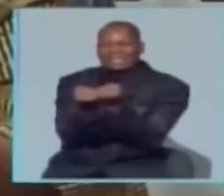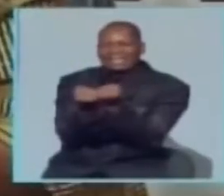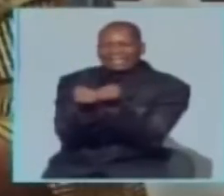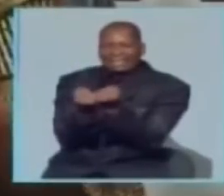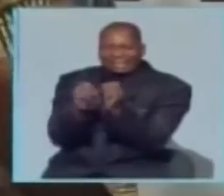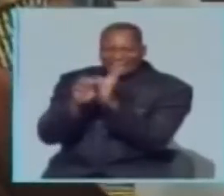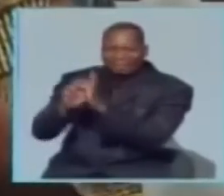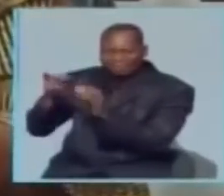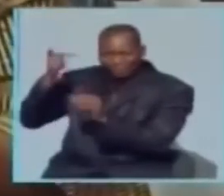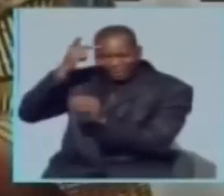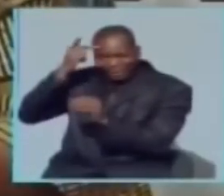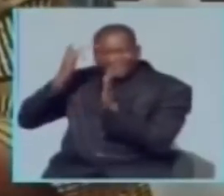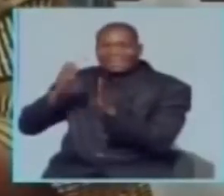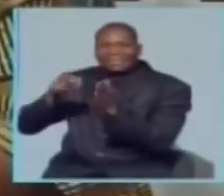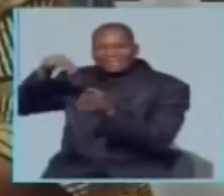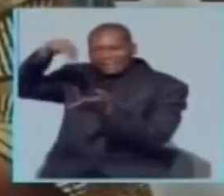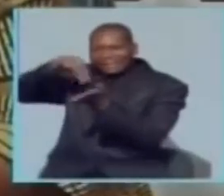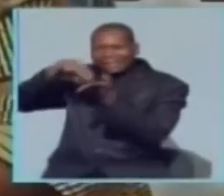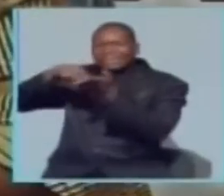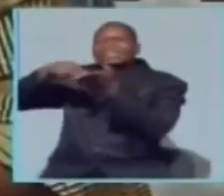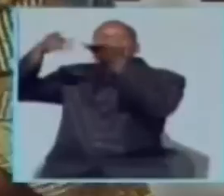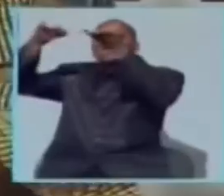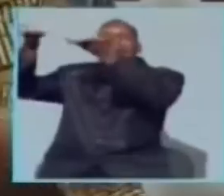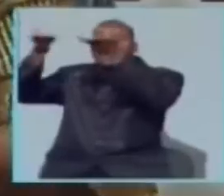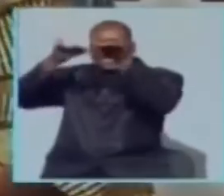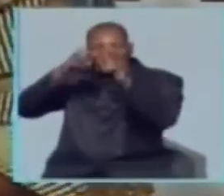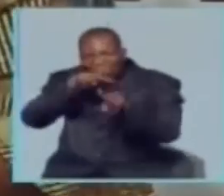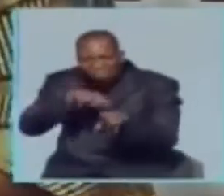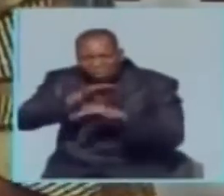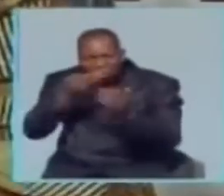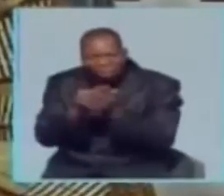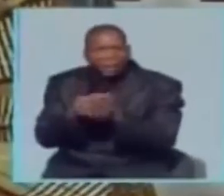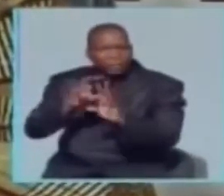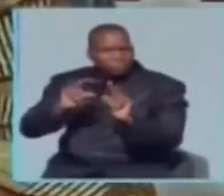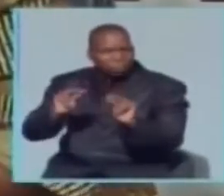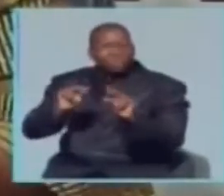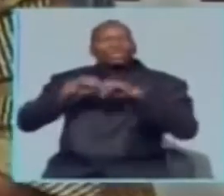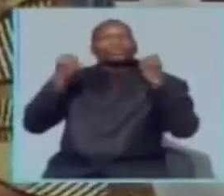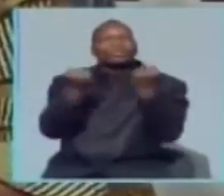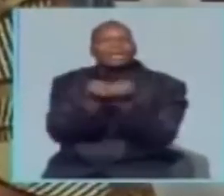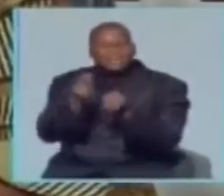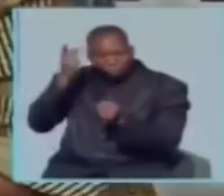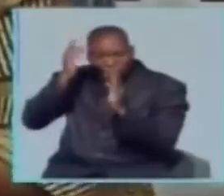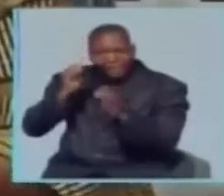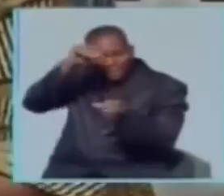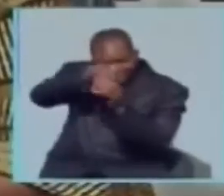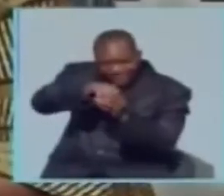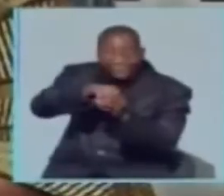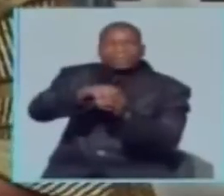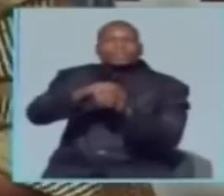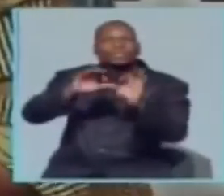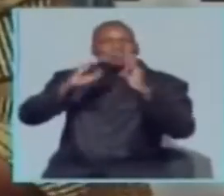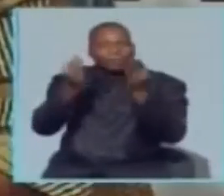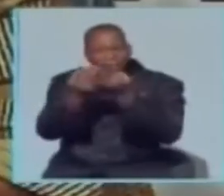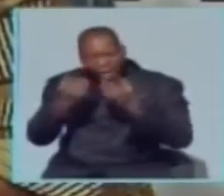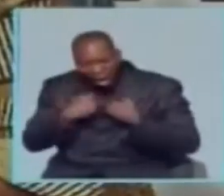up in the sky and they're watching everybody else in the country. Politicians are part of this society. They have families, they have professions,